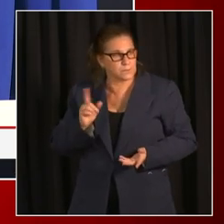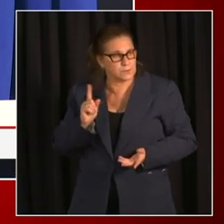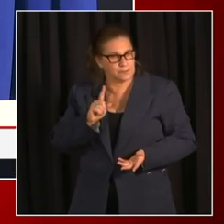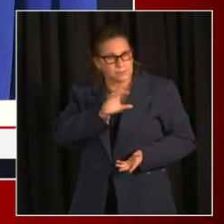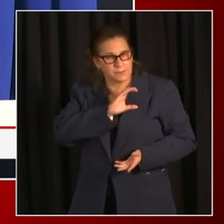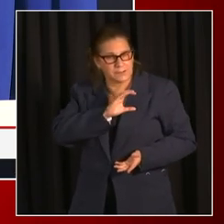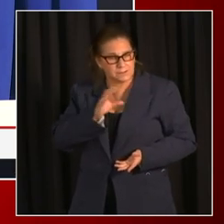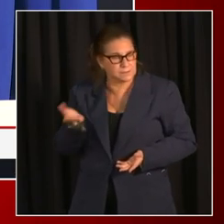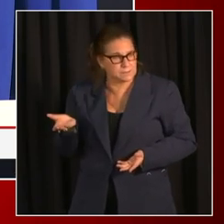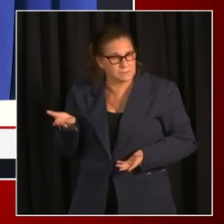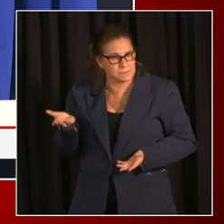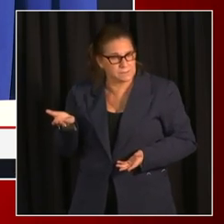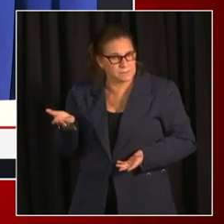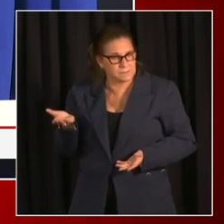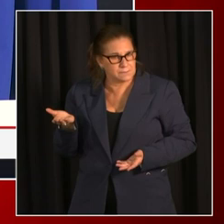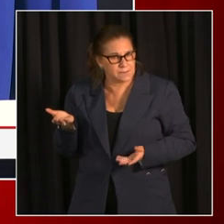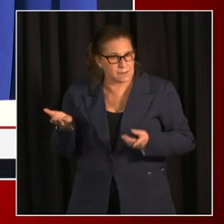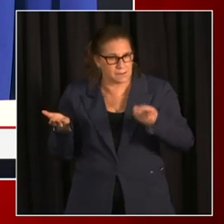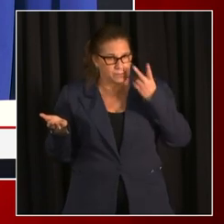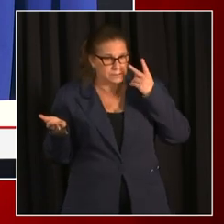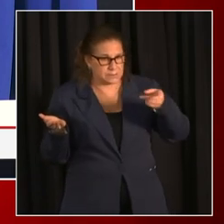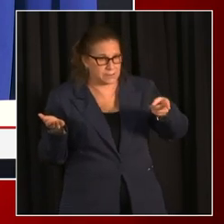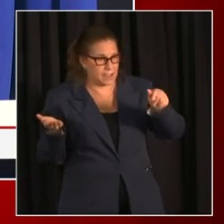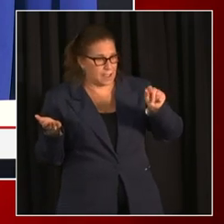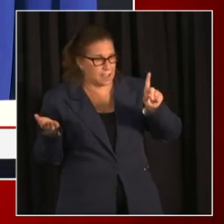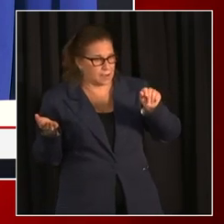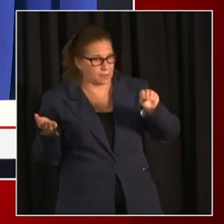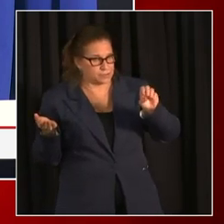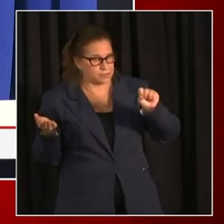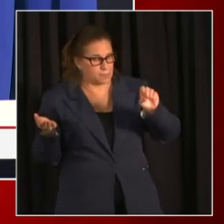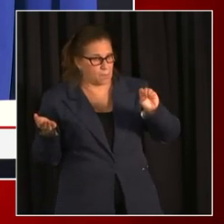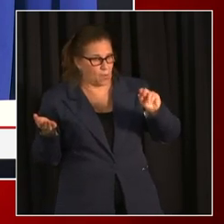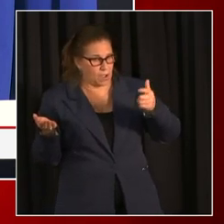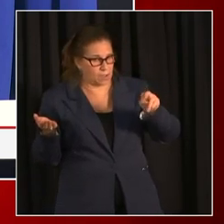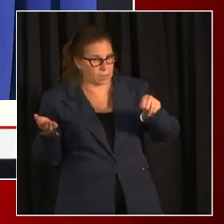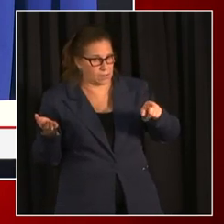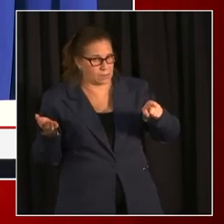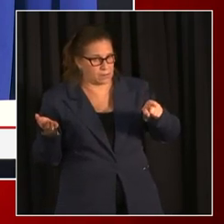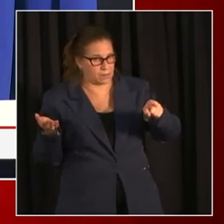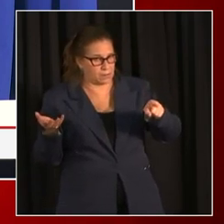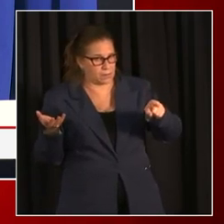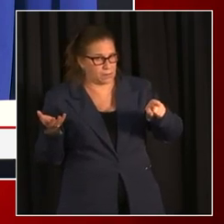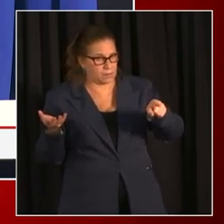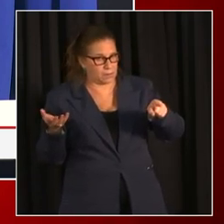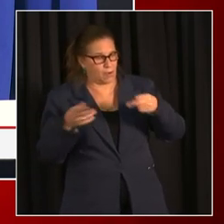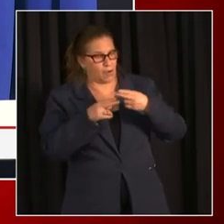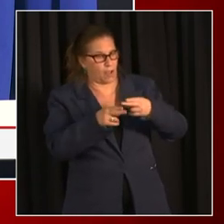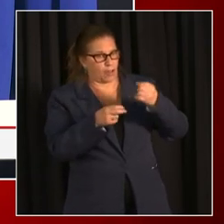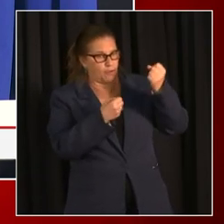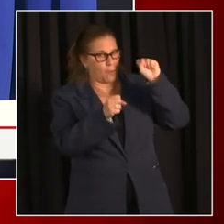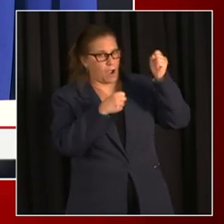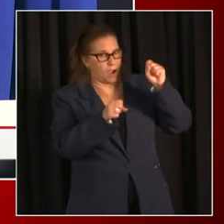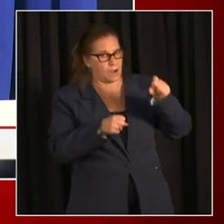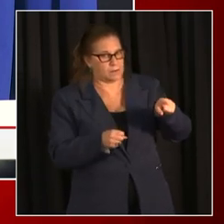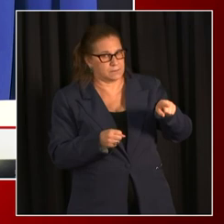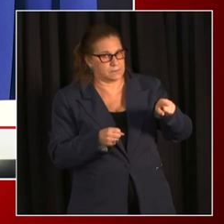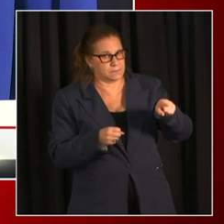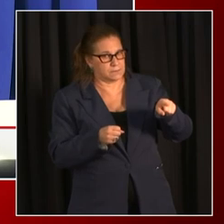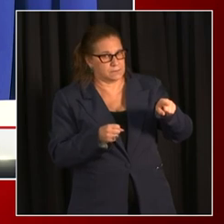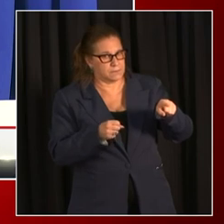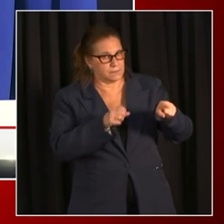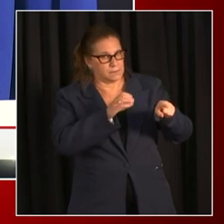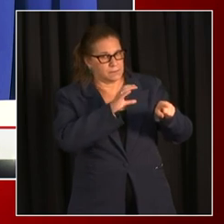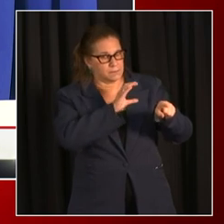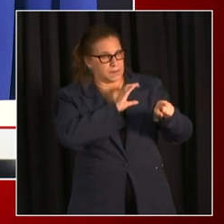to stop that crowd, but when we see what you characterize as rioting in another part of town, that sees an